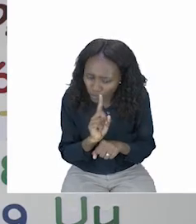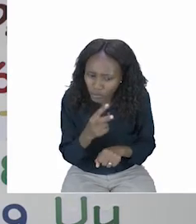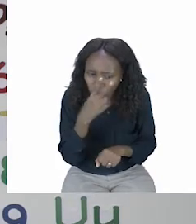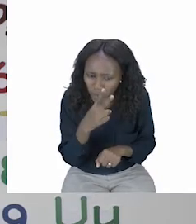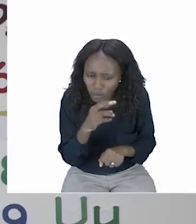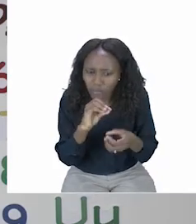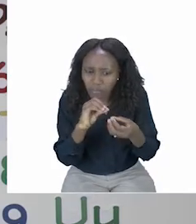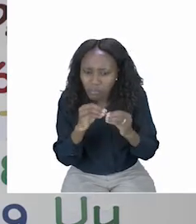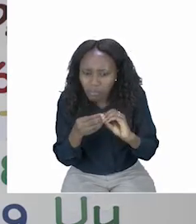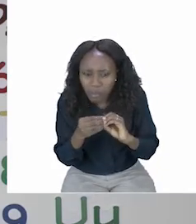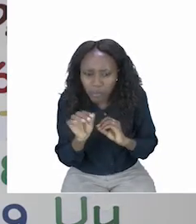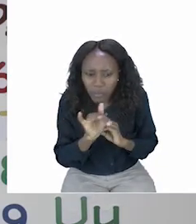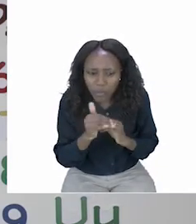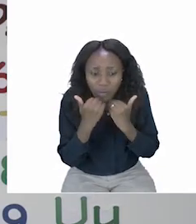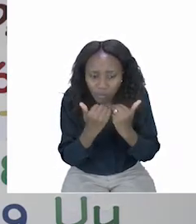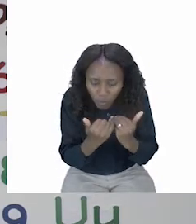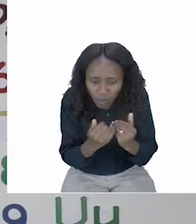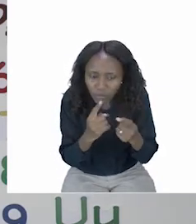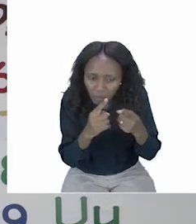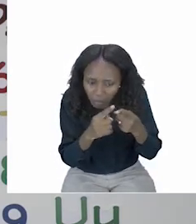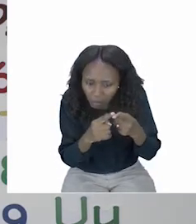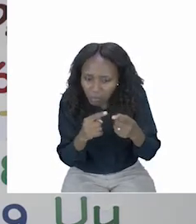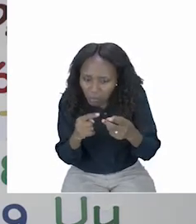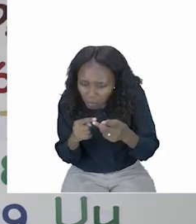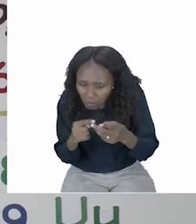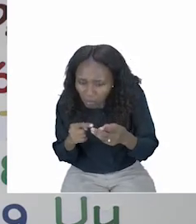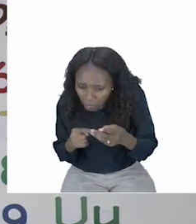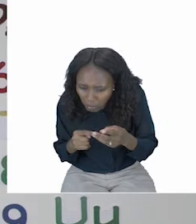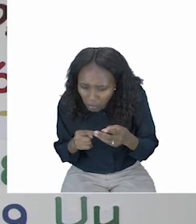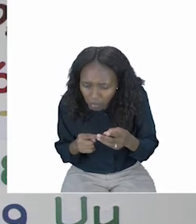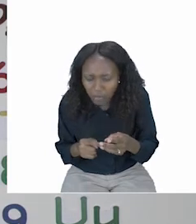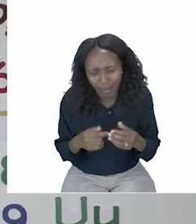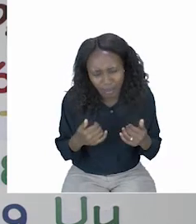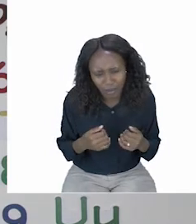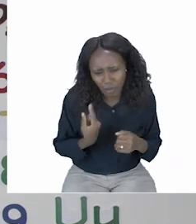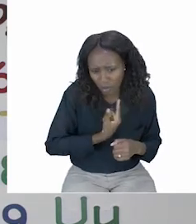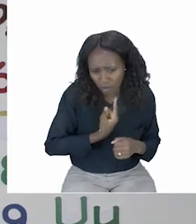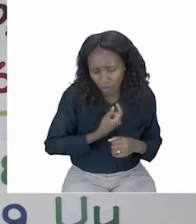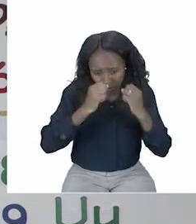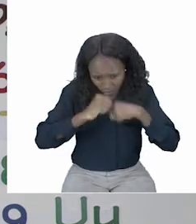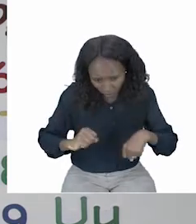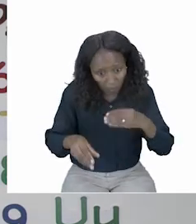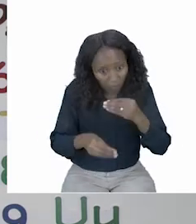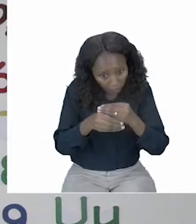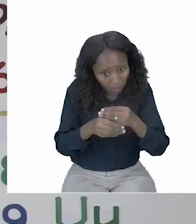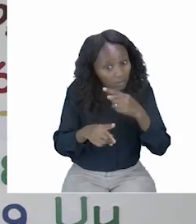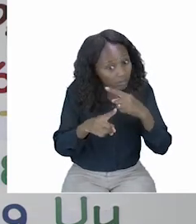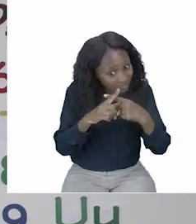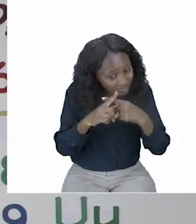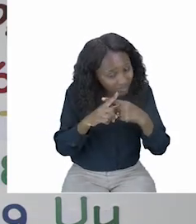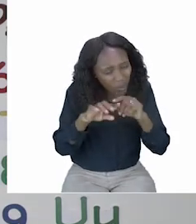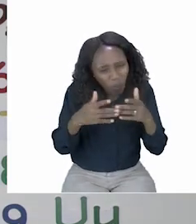are important. And then you need to decide, are you adding or are